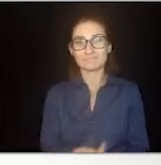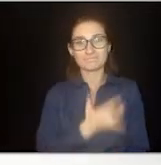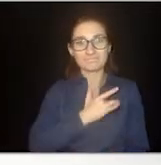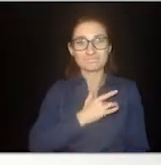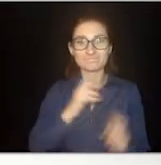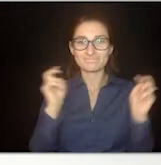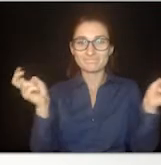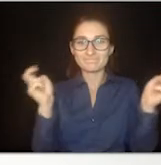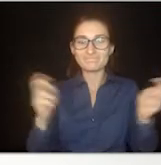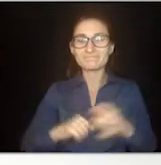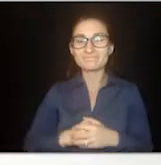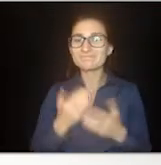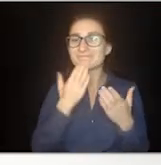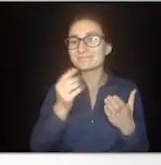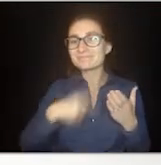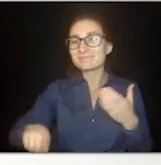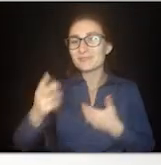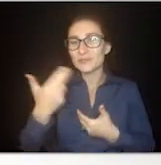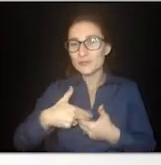being here.